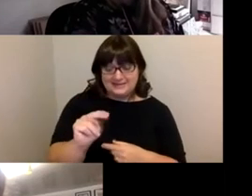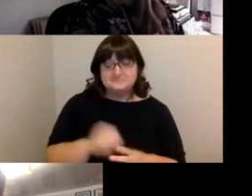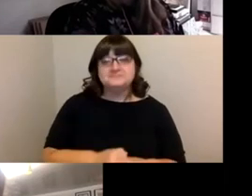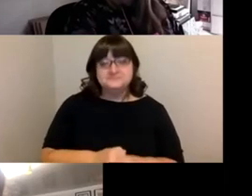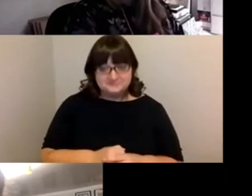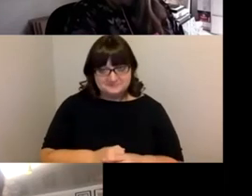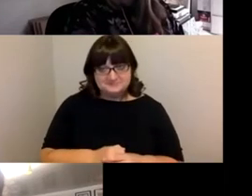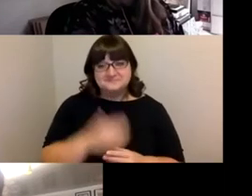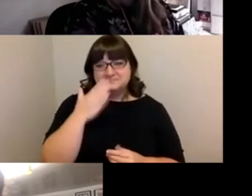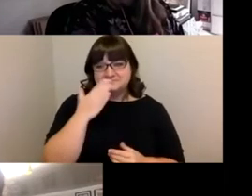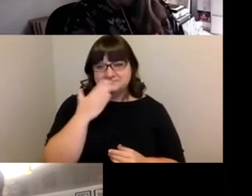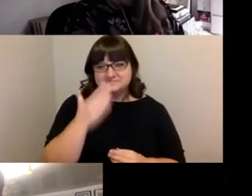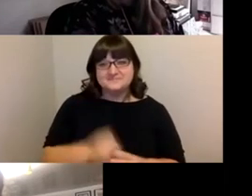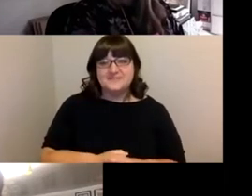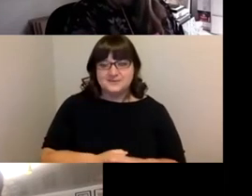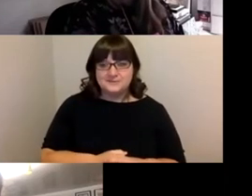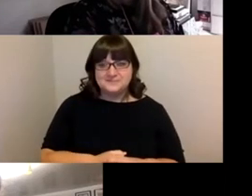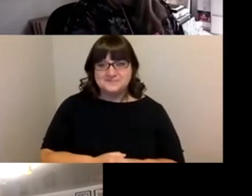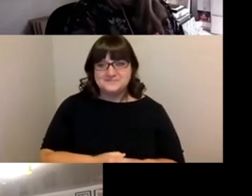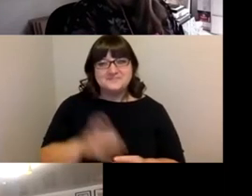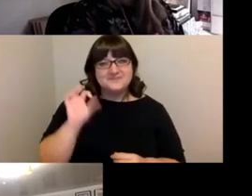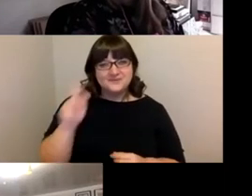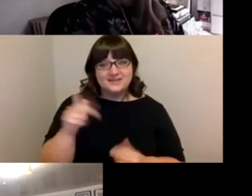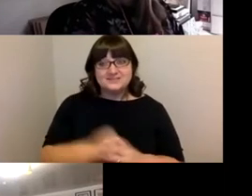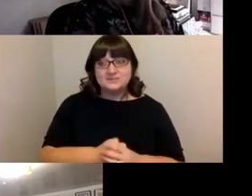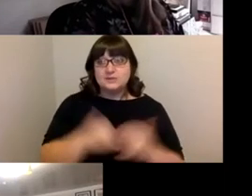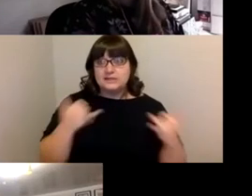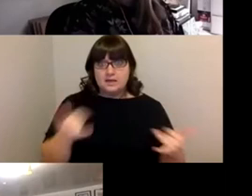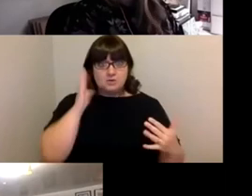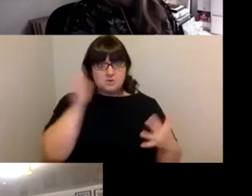Thanks so much. Okay,